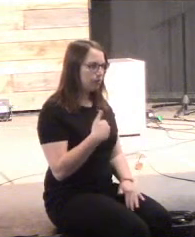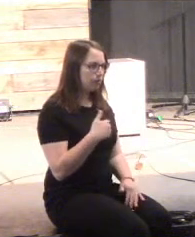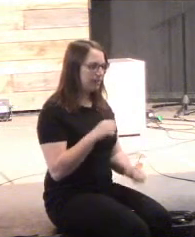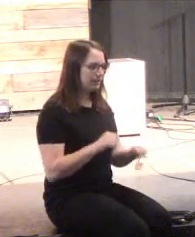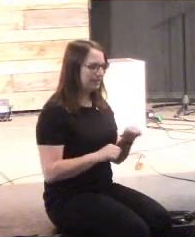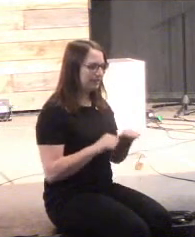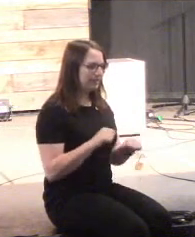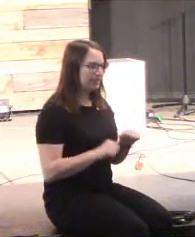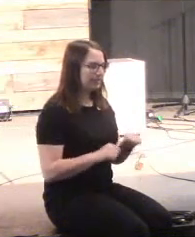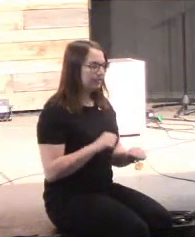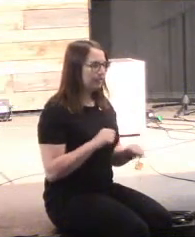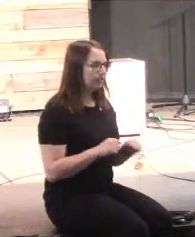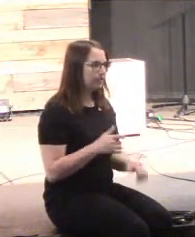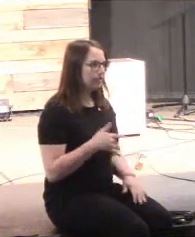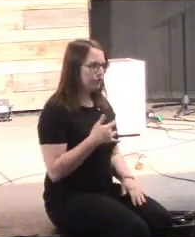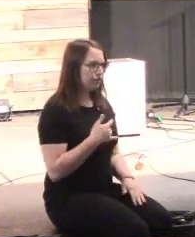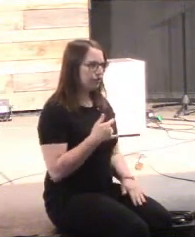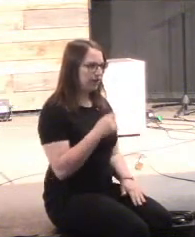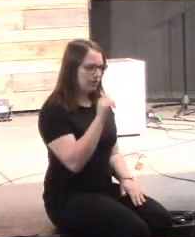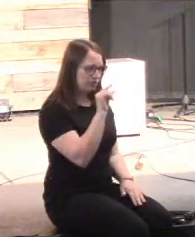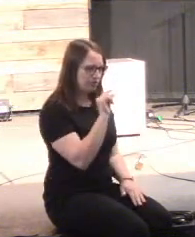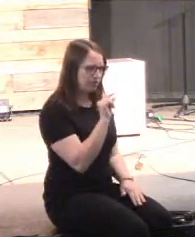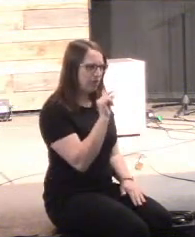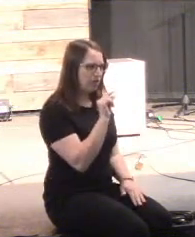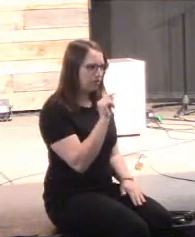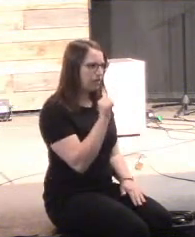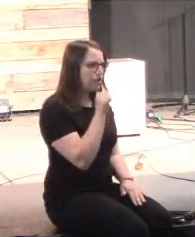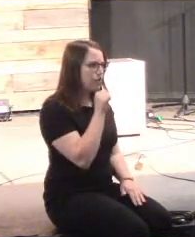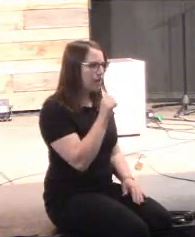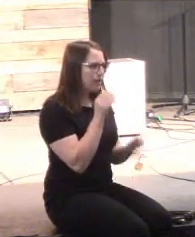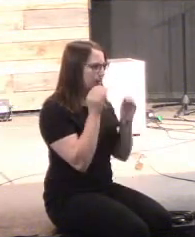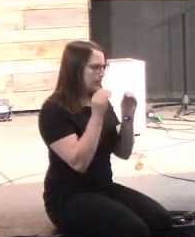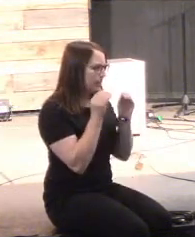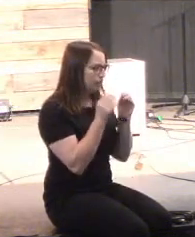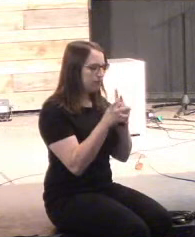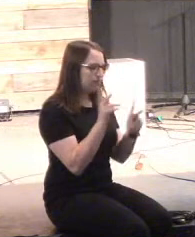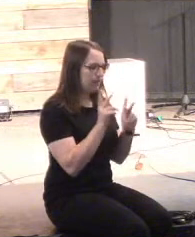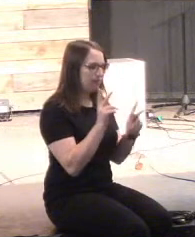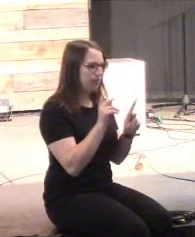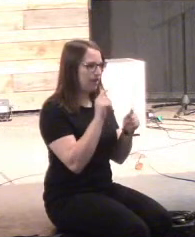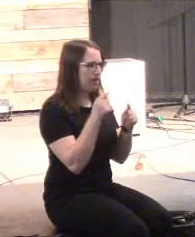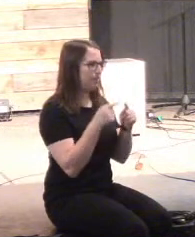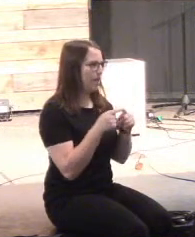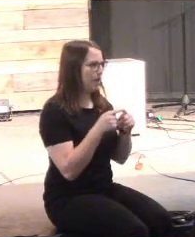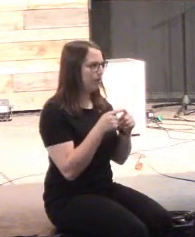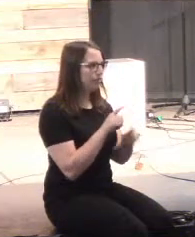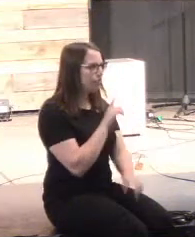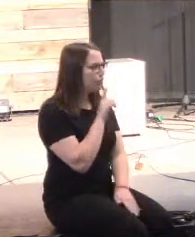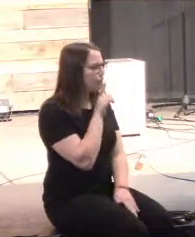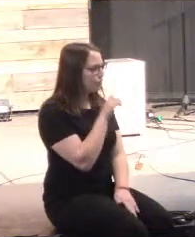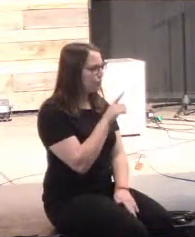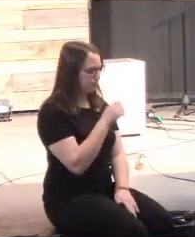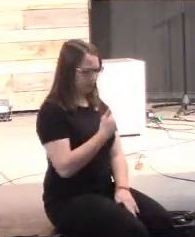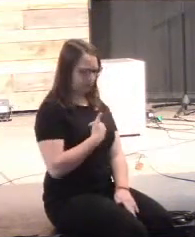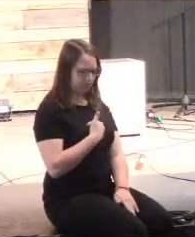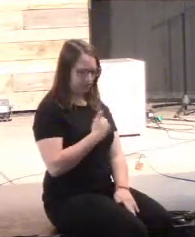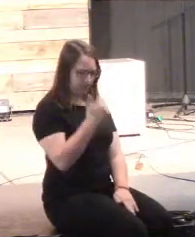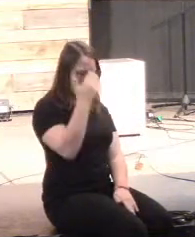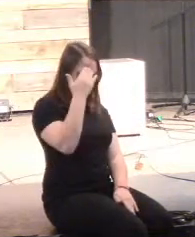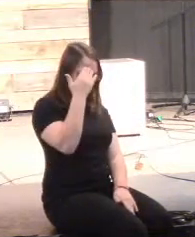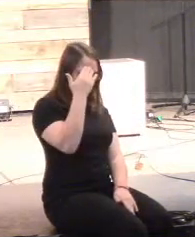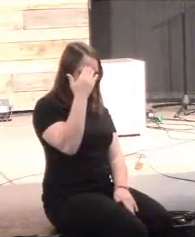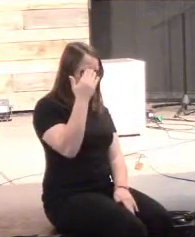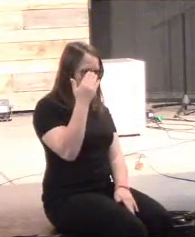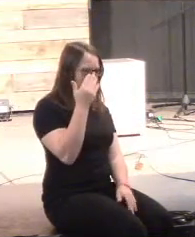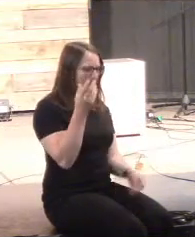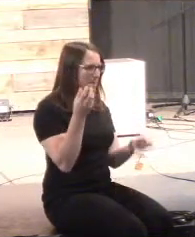feel insignificant, you feel small. You're not teaching people on some fact that you know that you took a